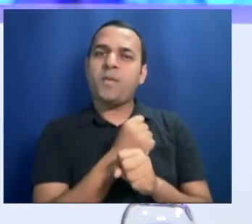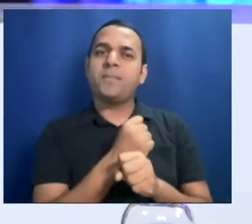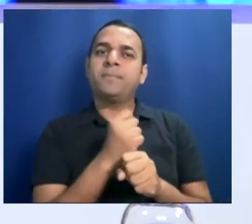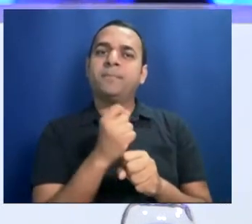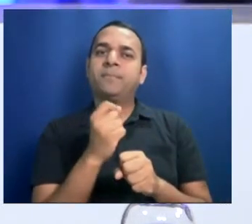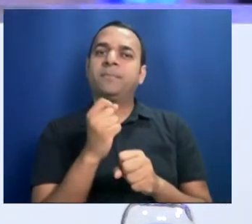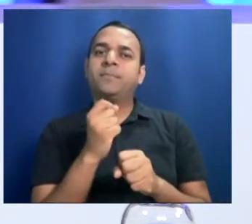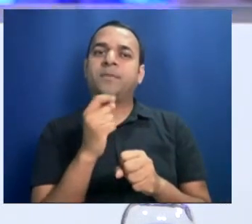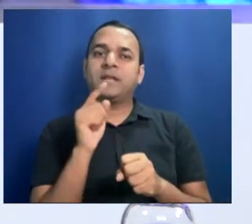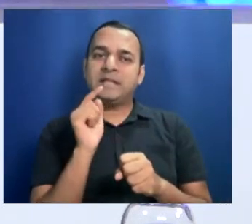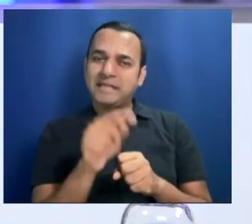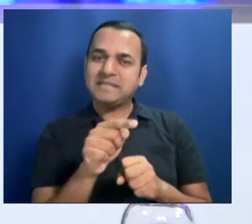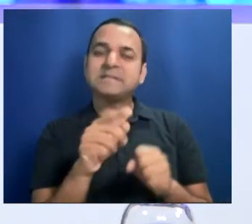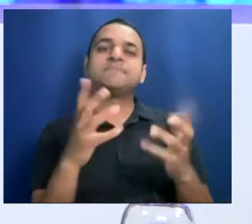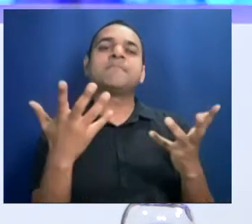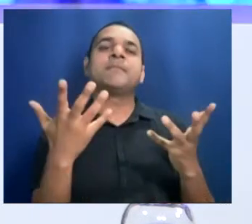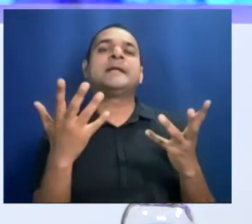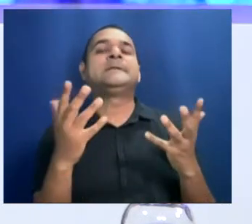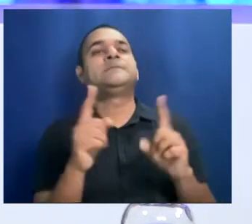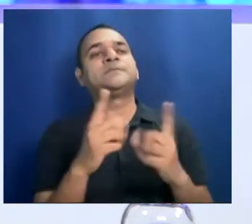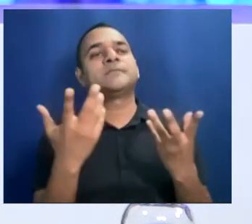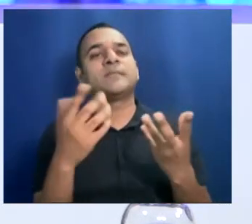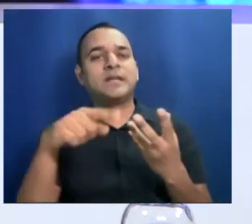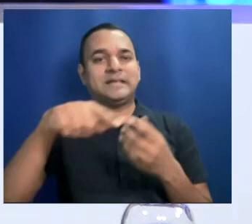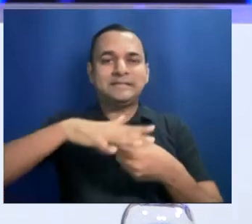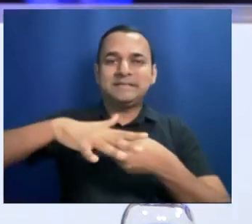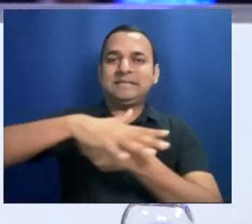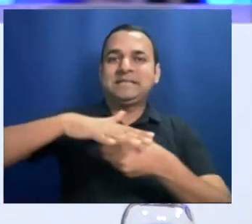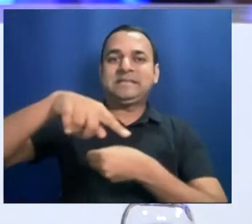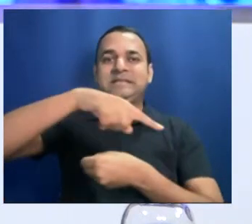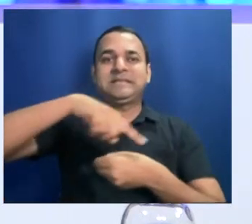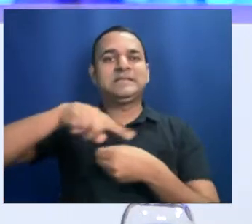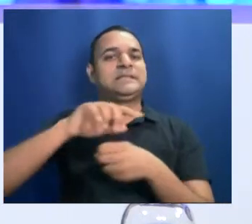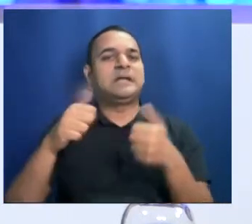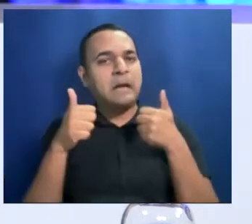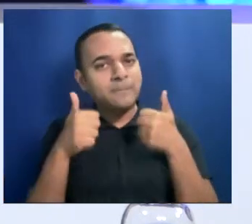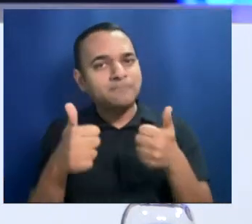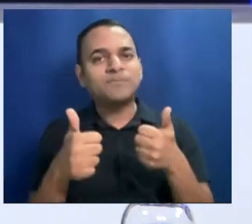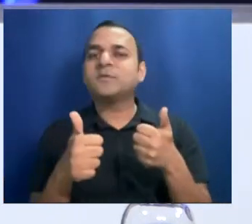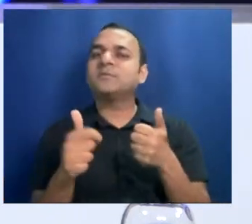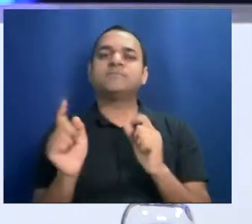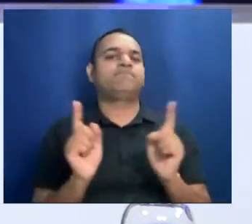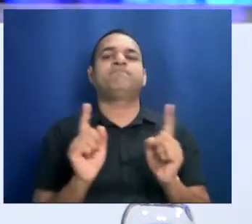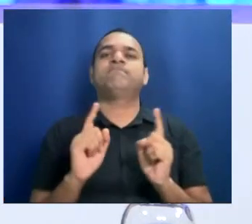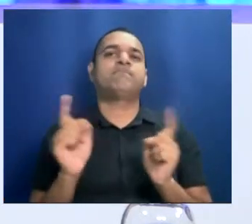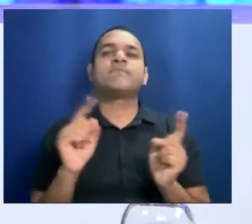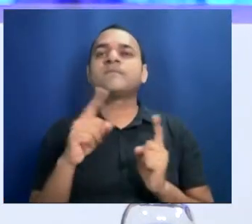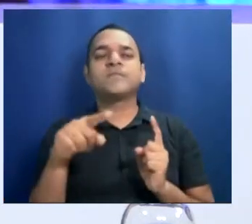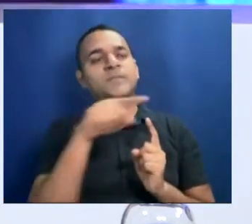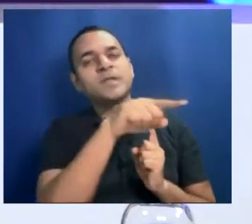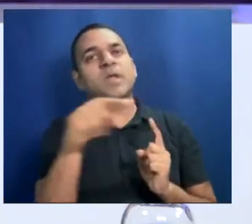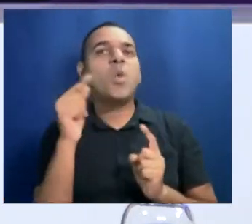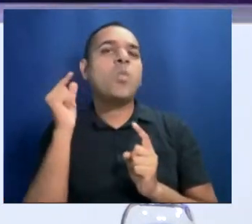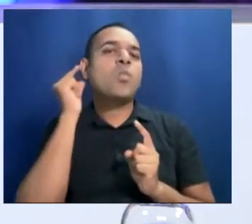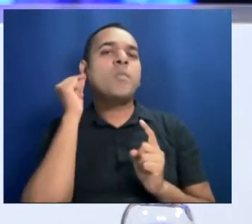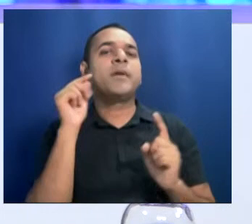valued, we know that workers, especially women, are then facing low wages, low